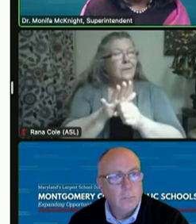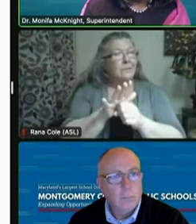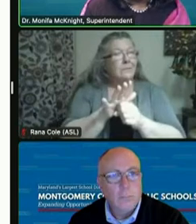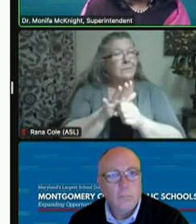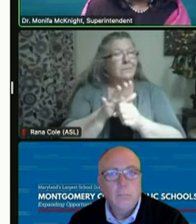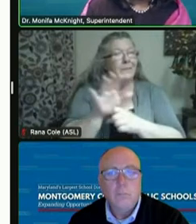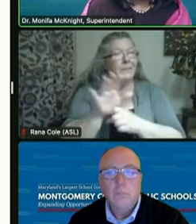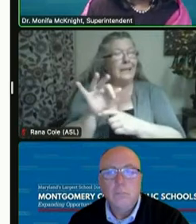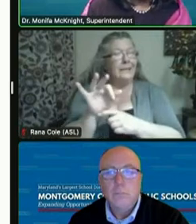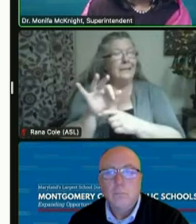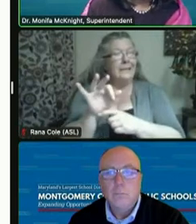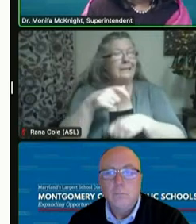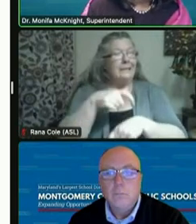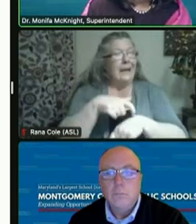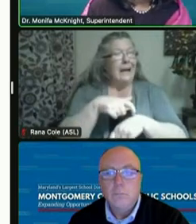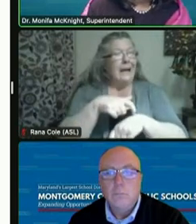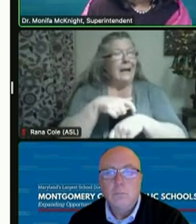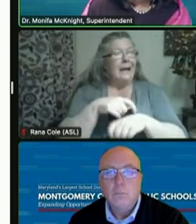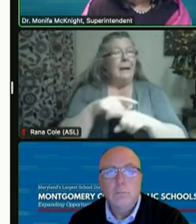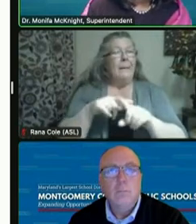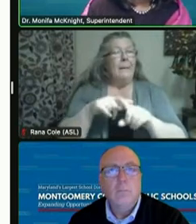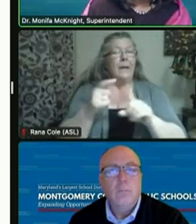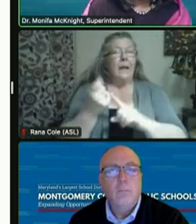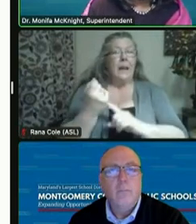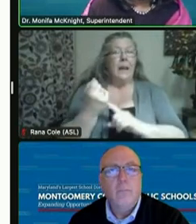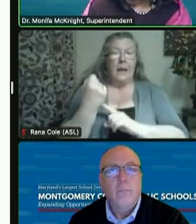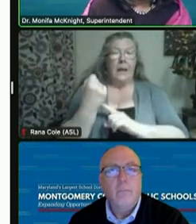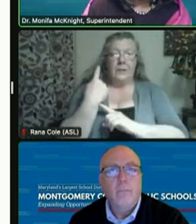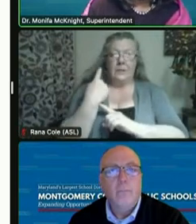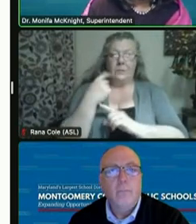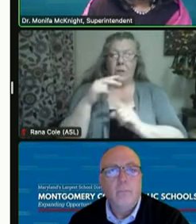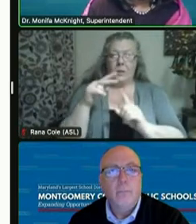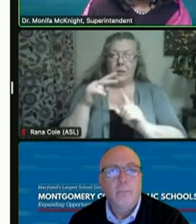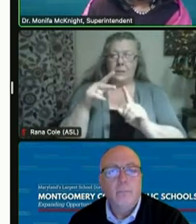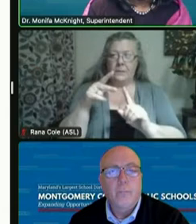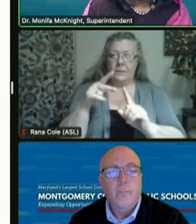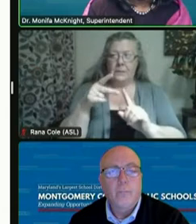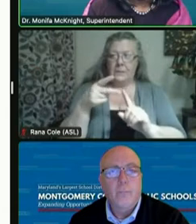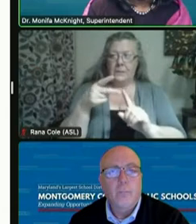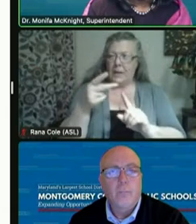well. Last year was our